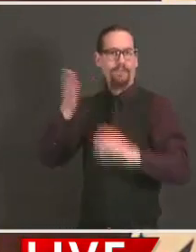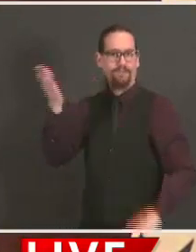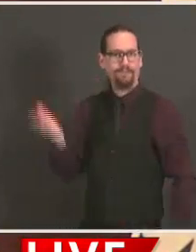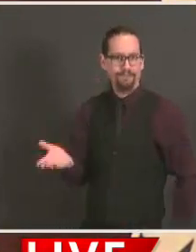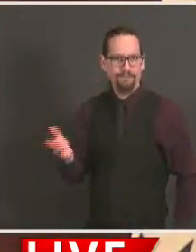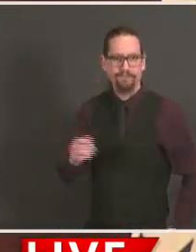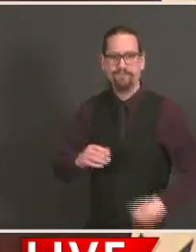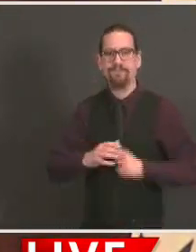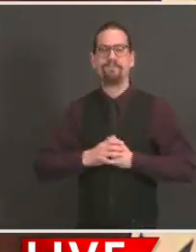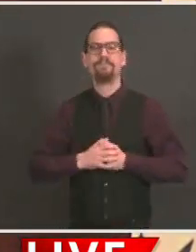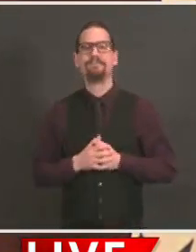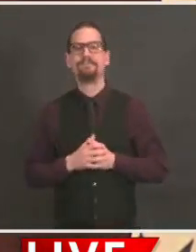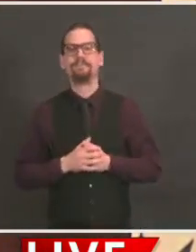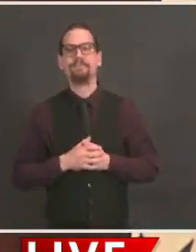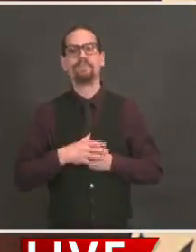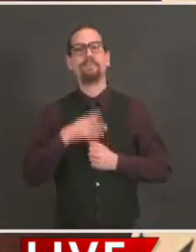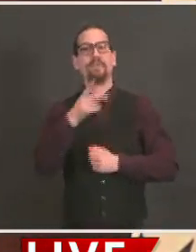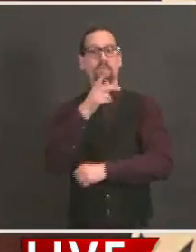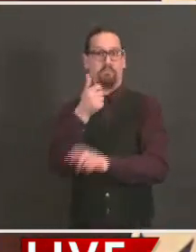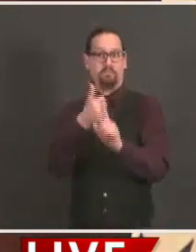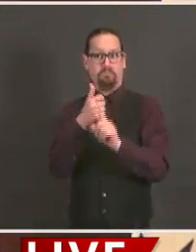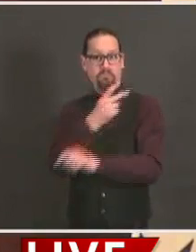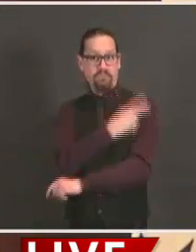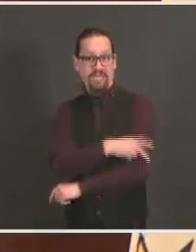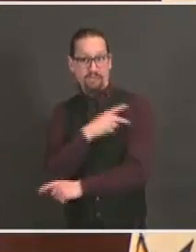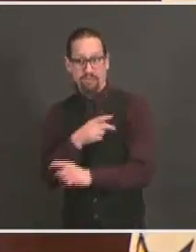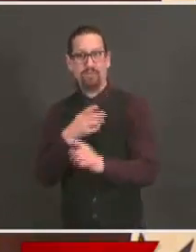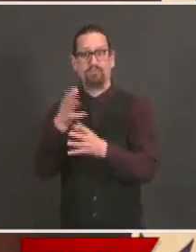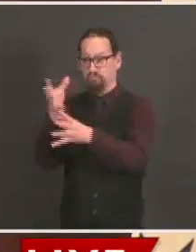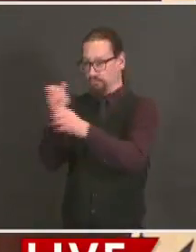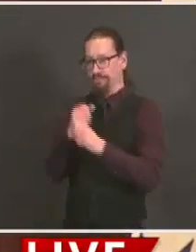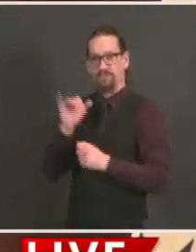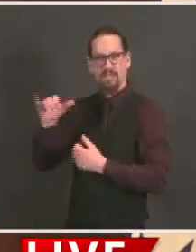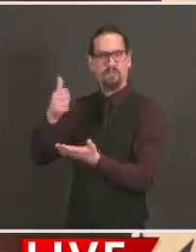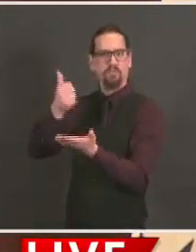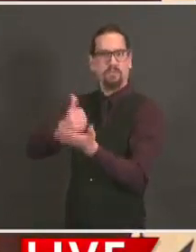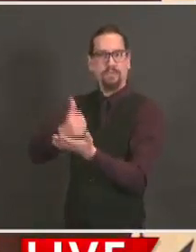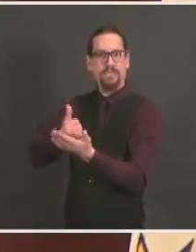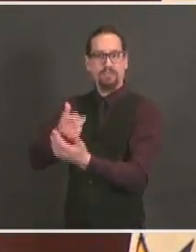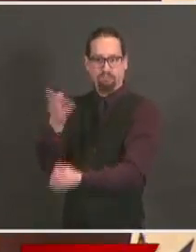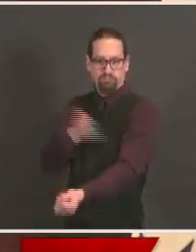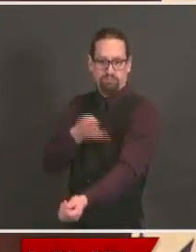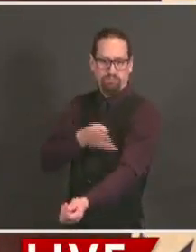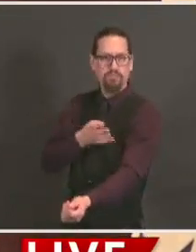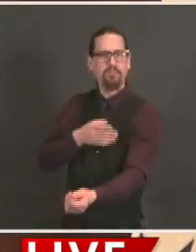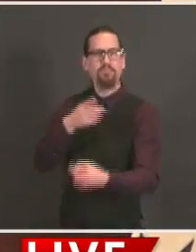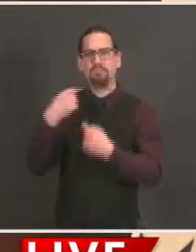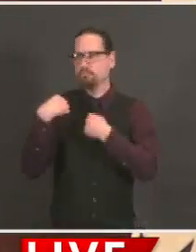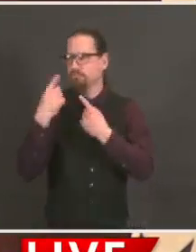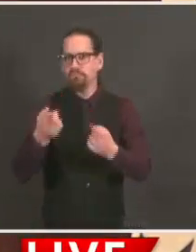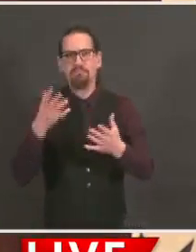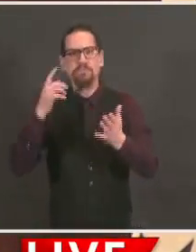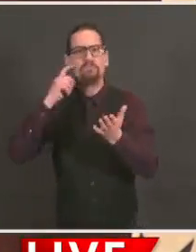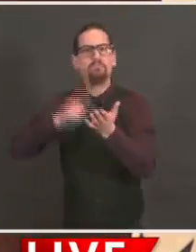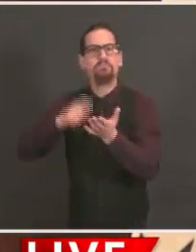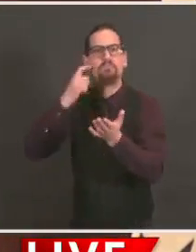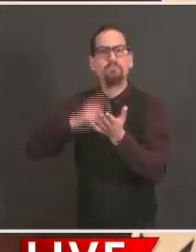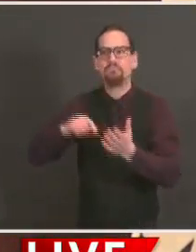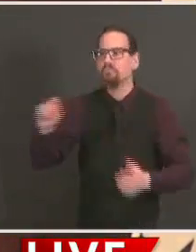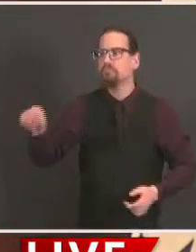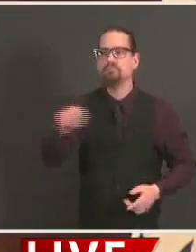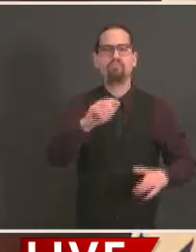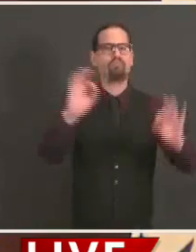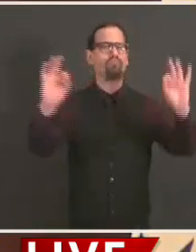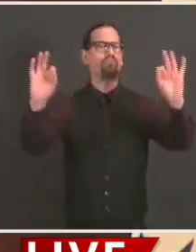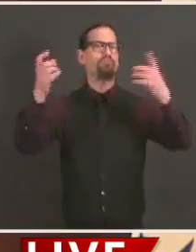with patients who are getting treated, and we have plenty of supply in Rhode Island. Treatment is one of our